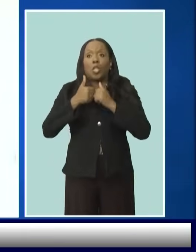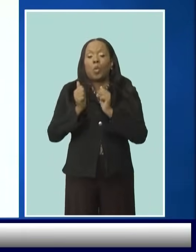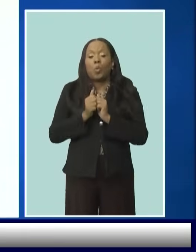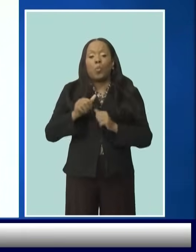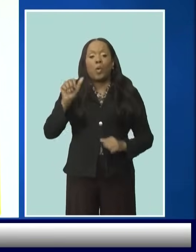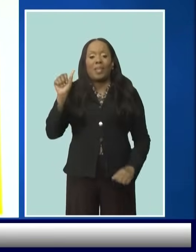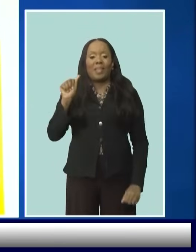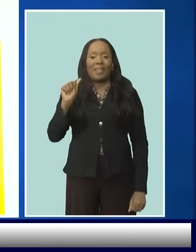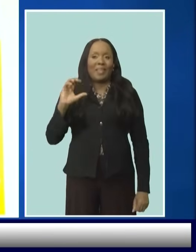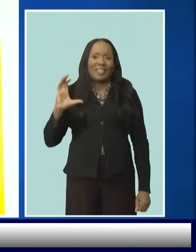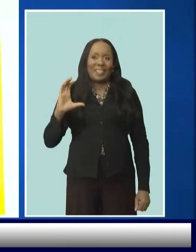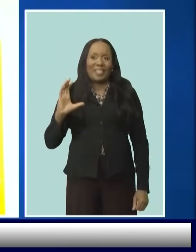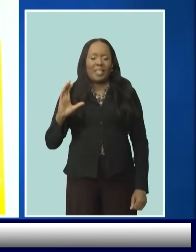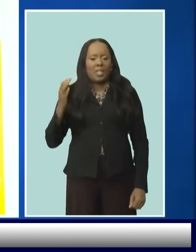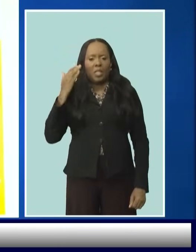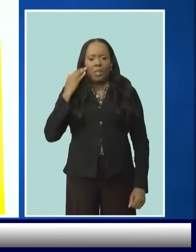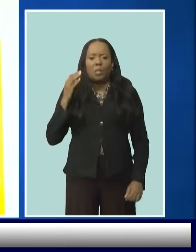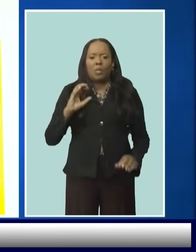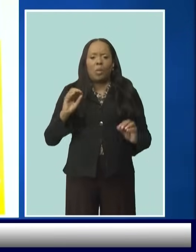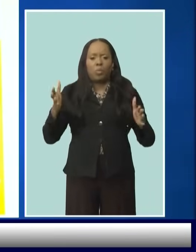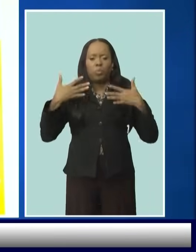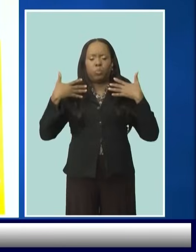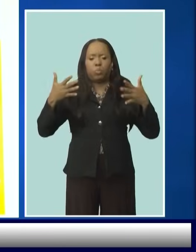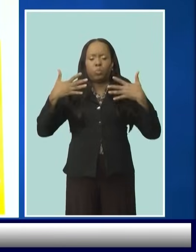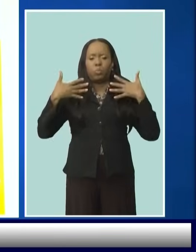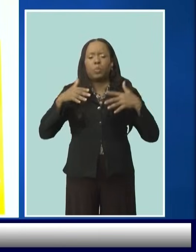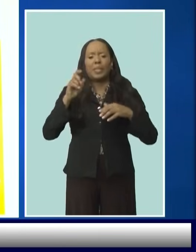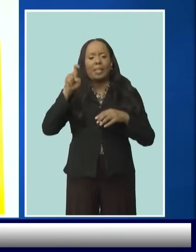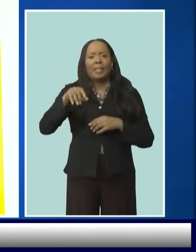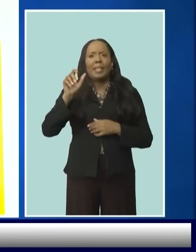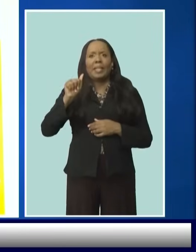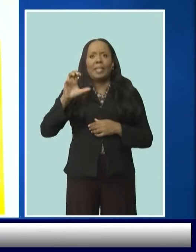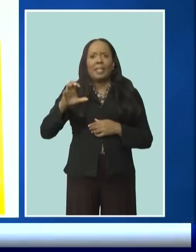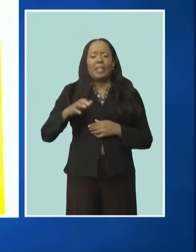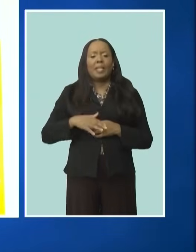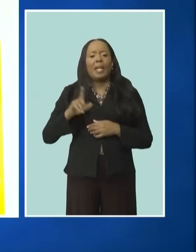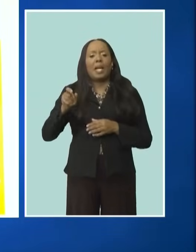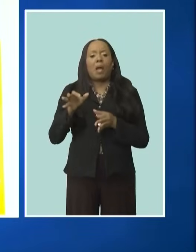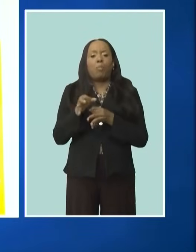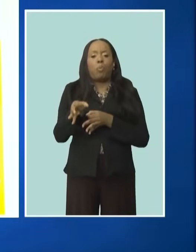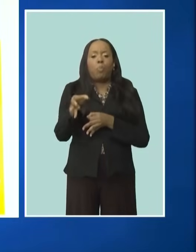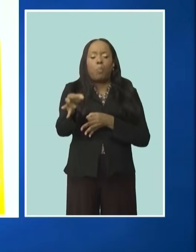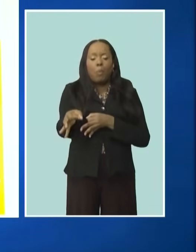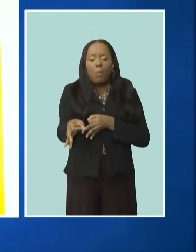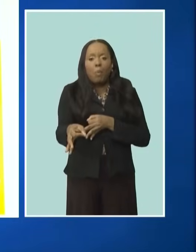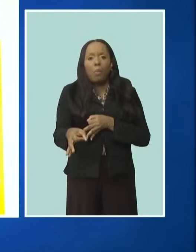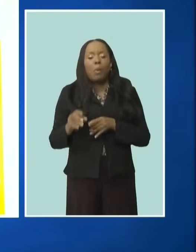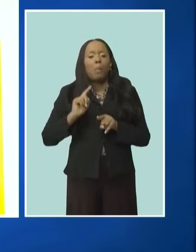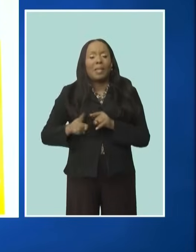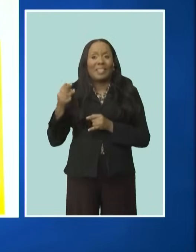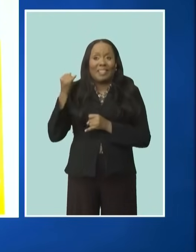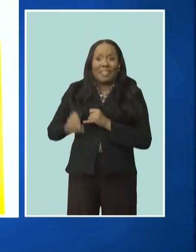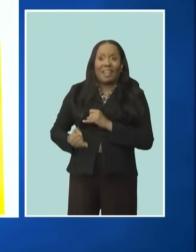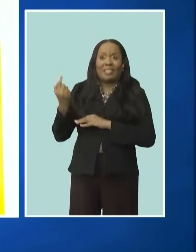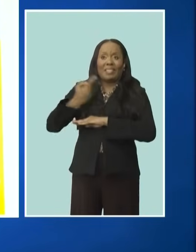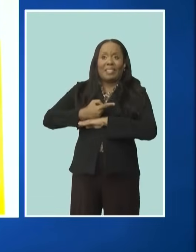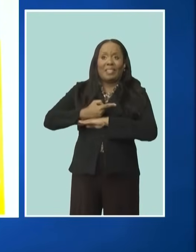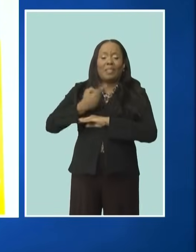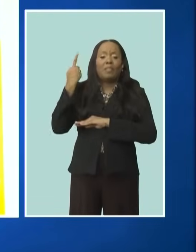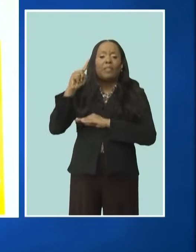some technicalities in relation to the installation of the ACs. That pushed us back a little bit, but the last date that I got from the project